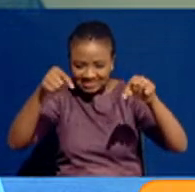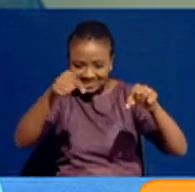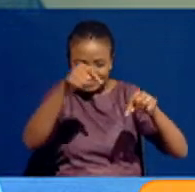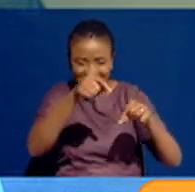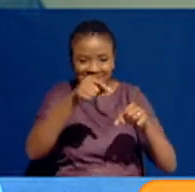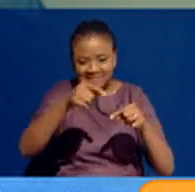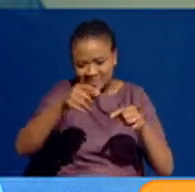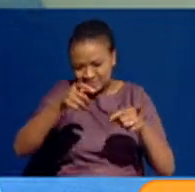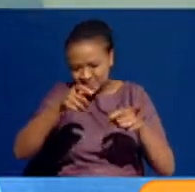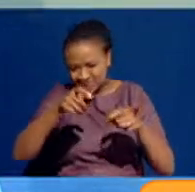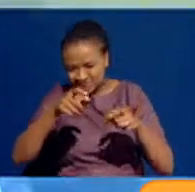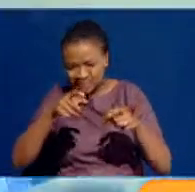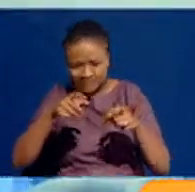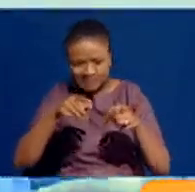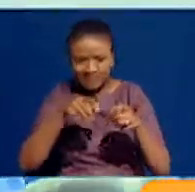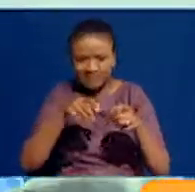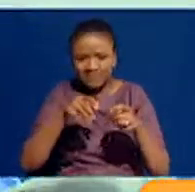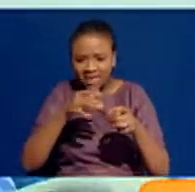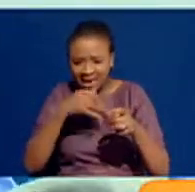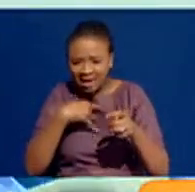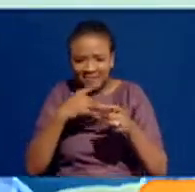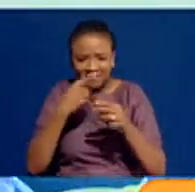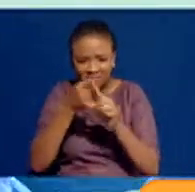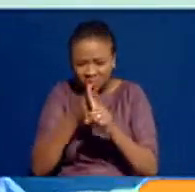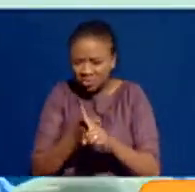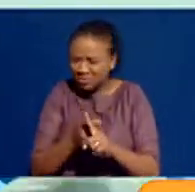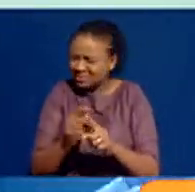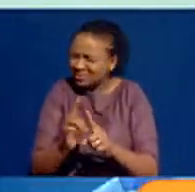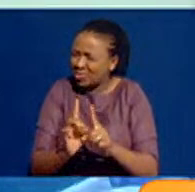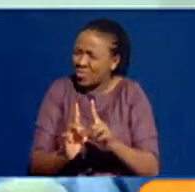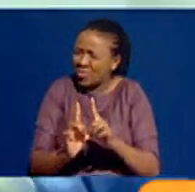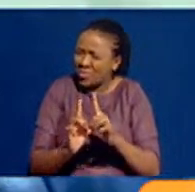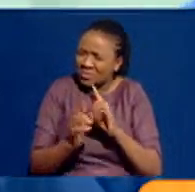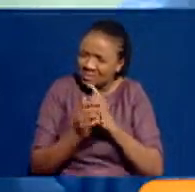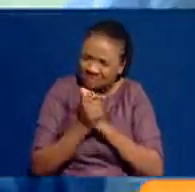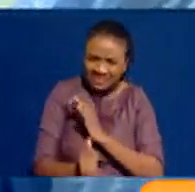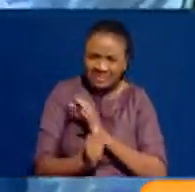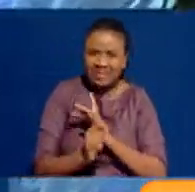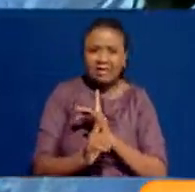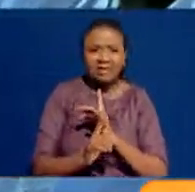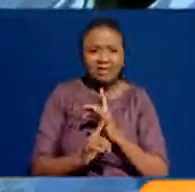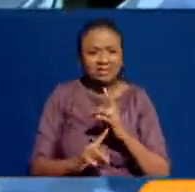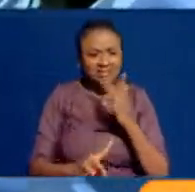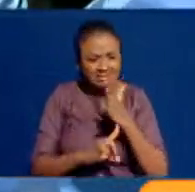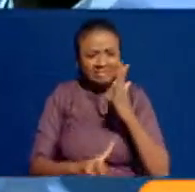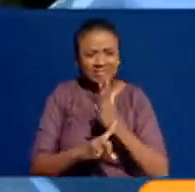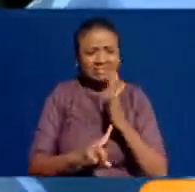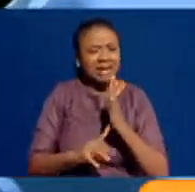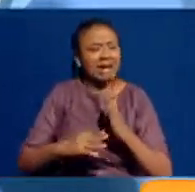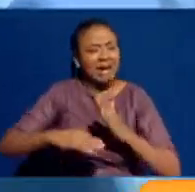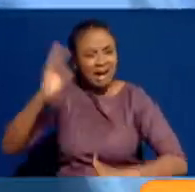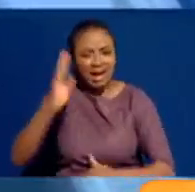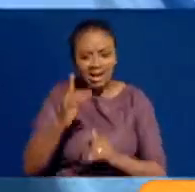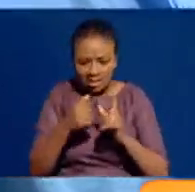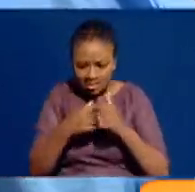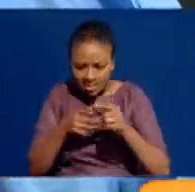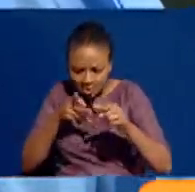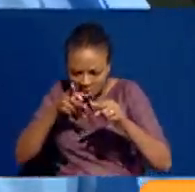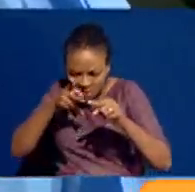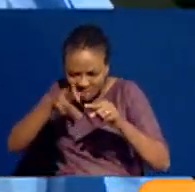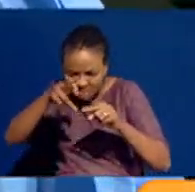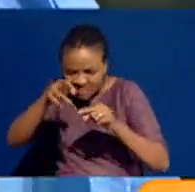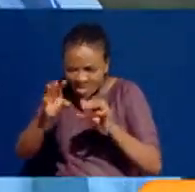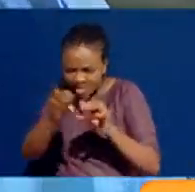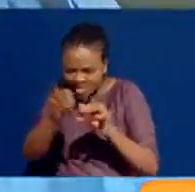surgery. So use very advanced instruments to cut a big chunk of the stomach, remove it, and then you remain with a small one so that you get